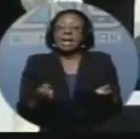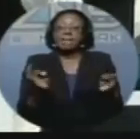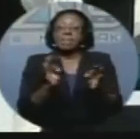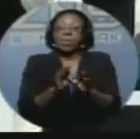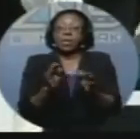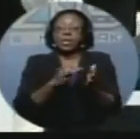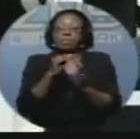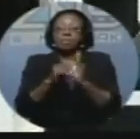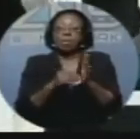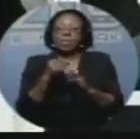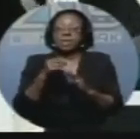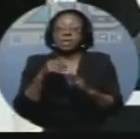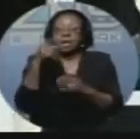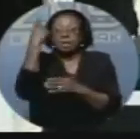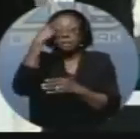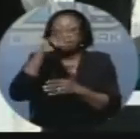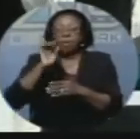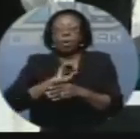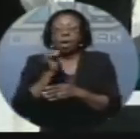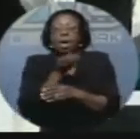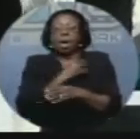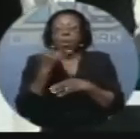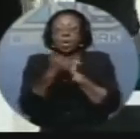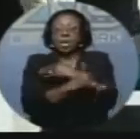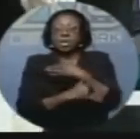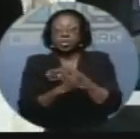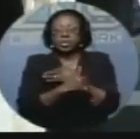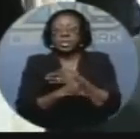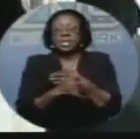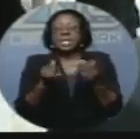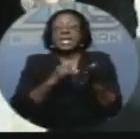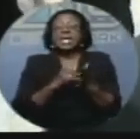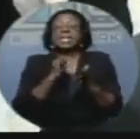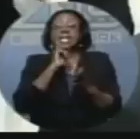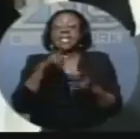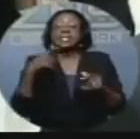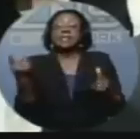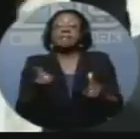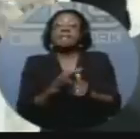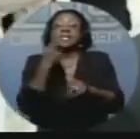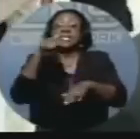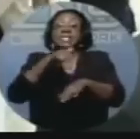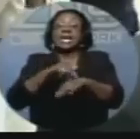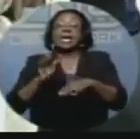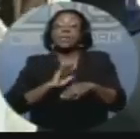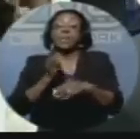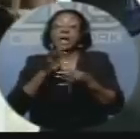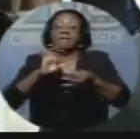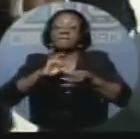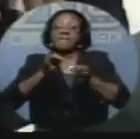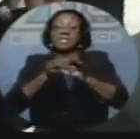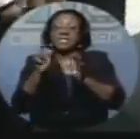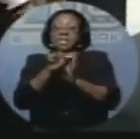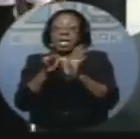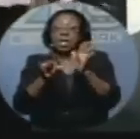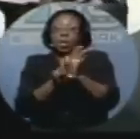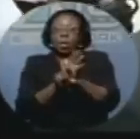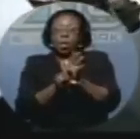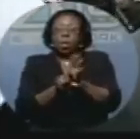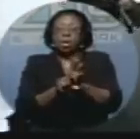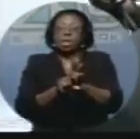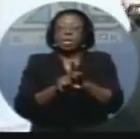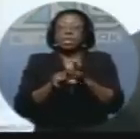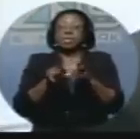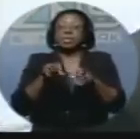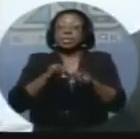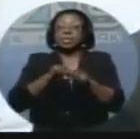the first of its kind. We've amended the law to provide for governments in the future consulting the people of our country. This